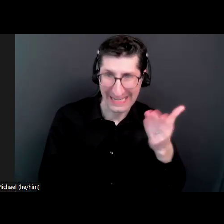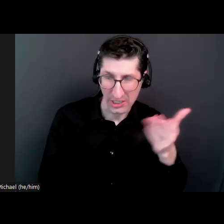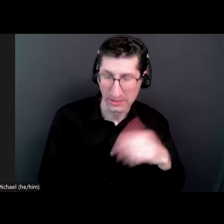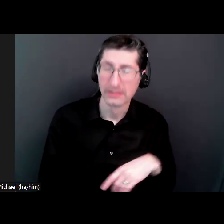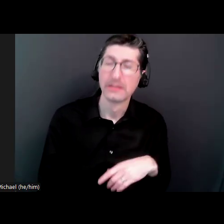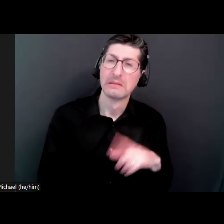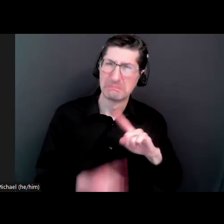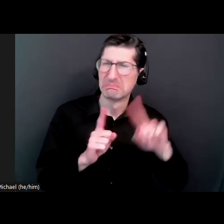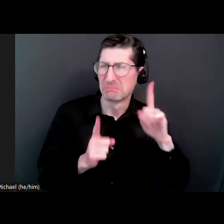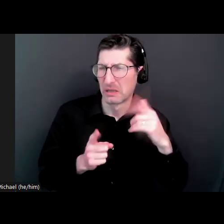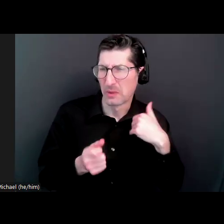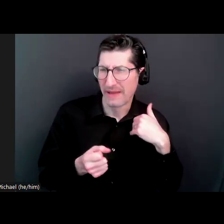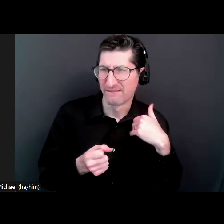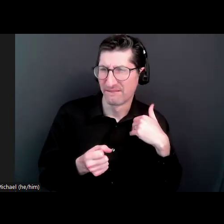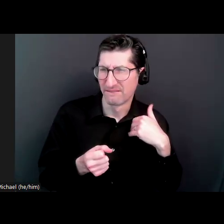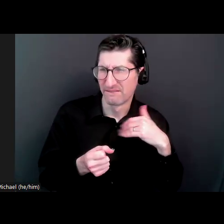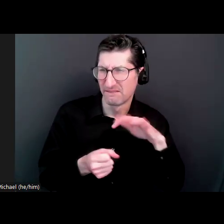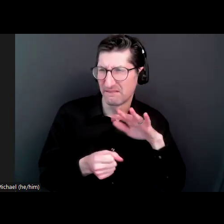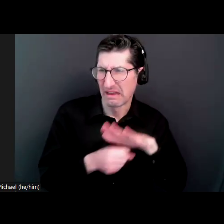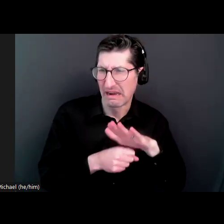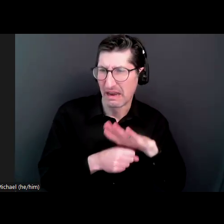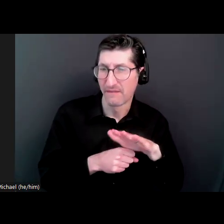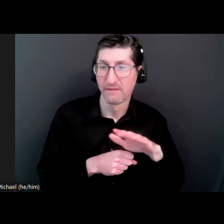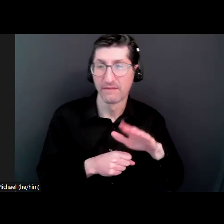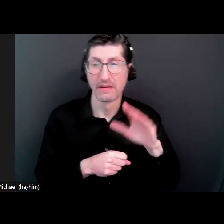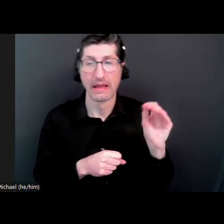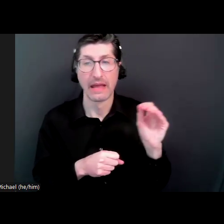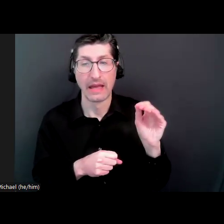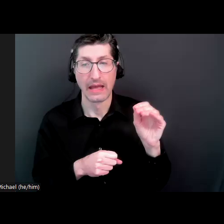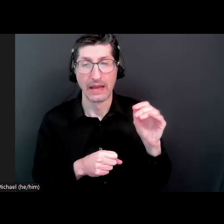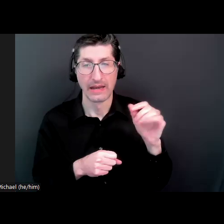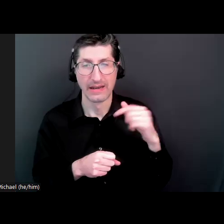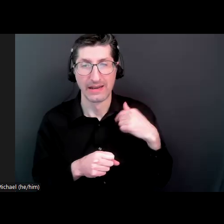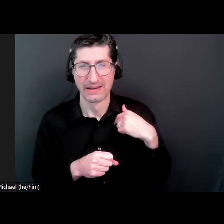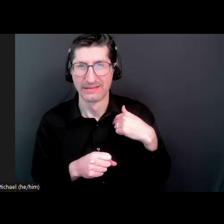have enough. And I can change my language to yes.